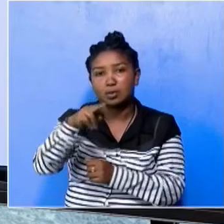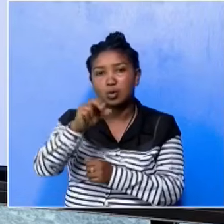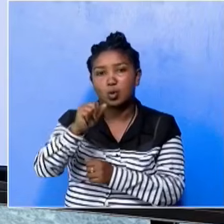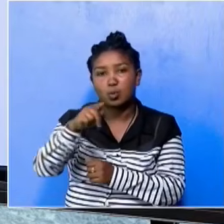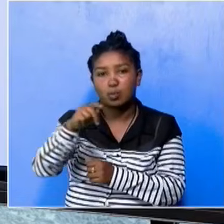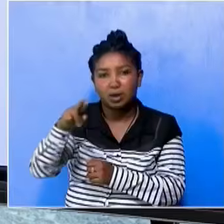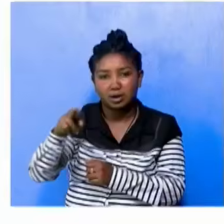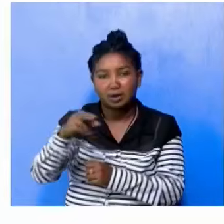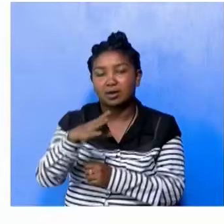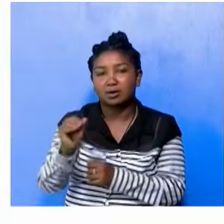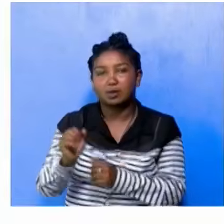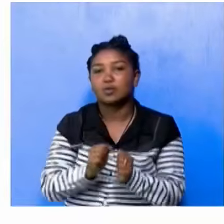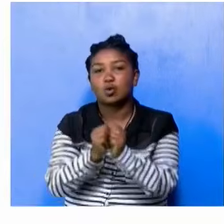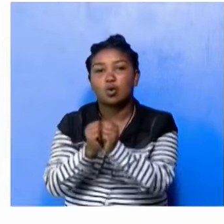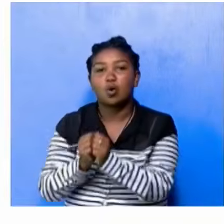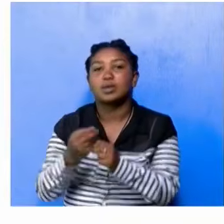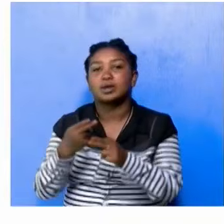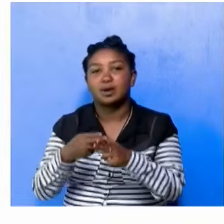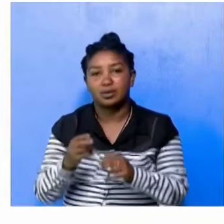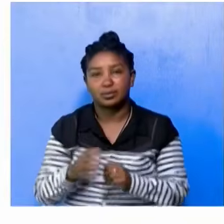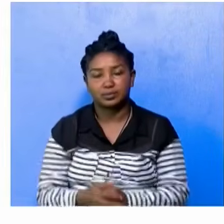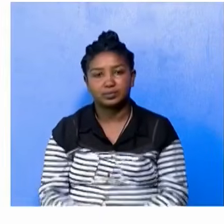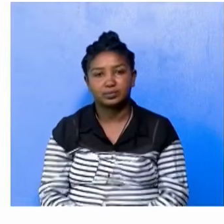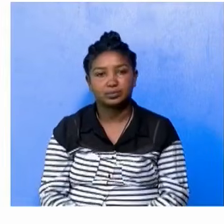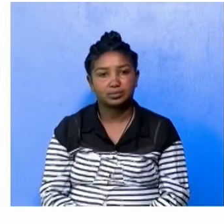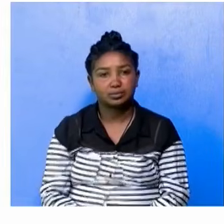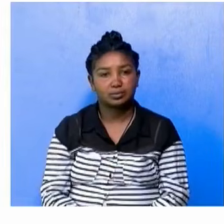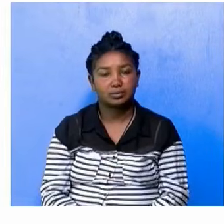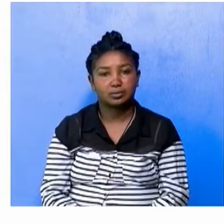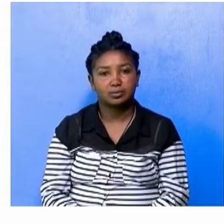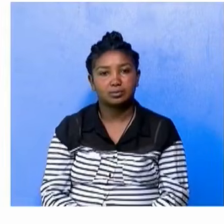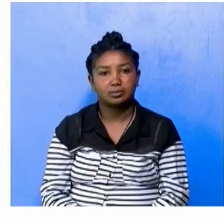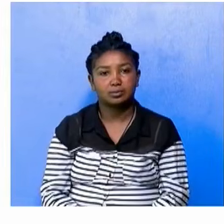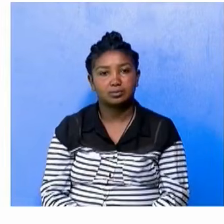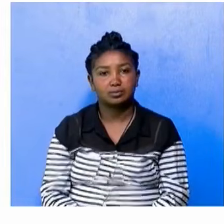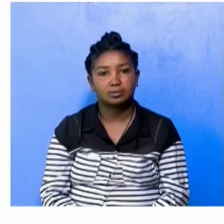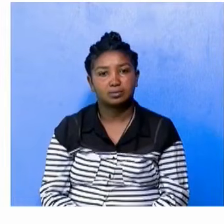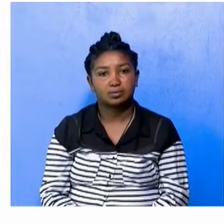common noun. What is